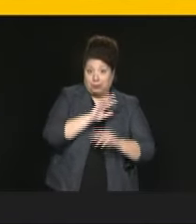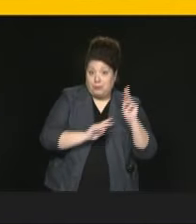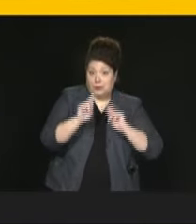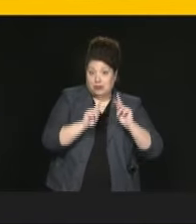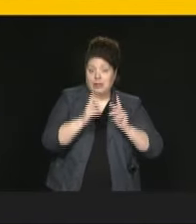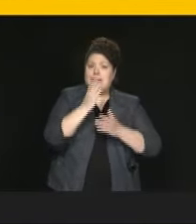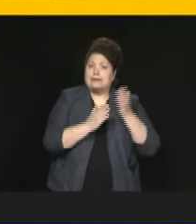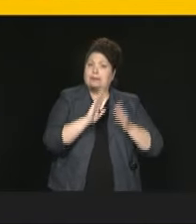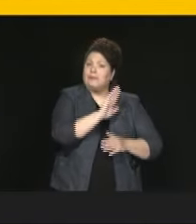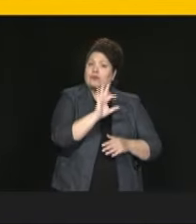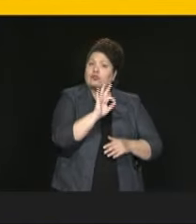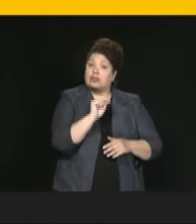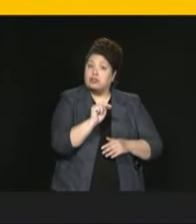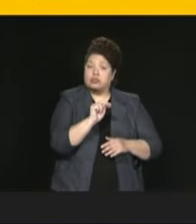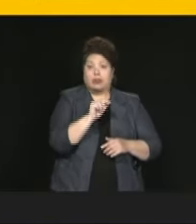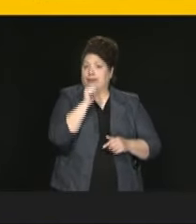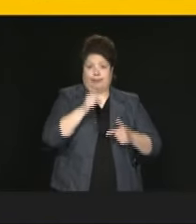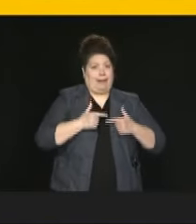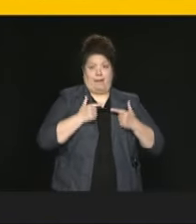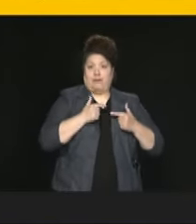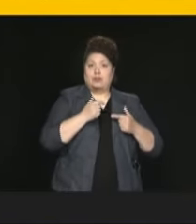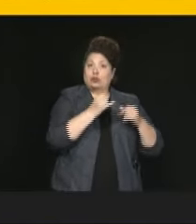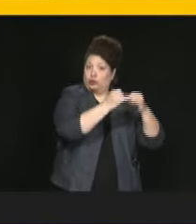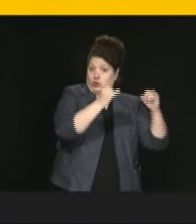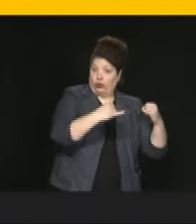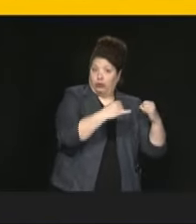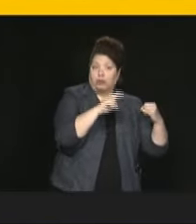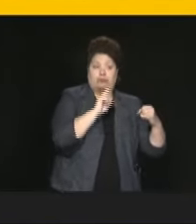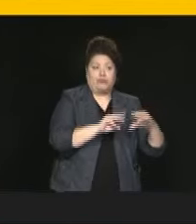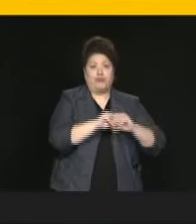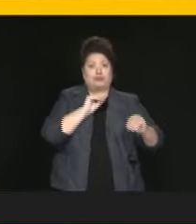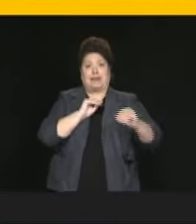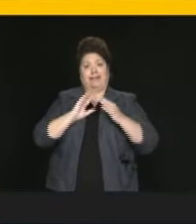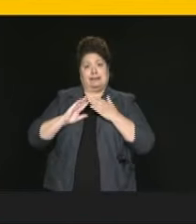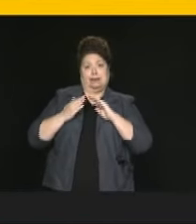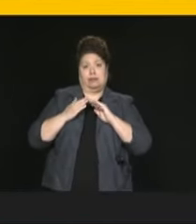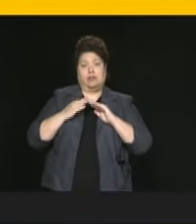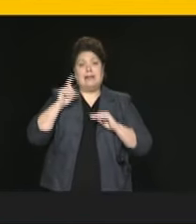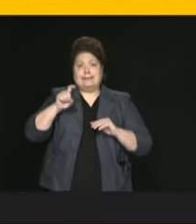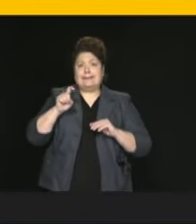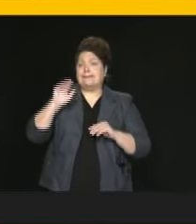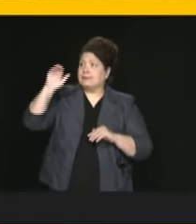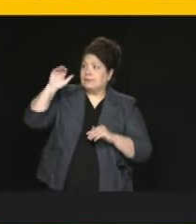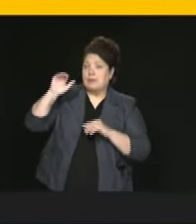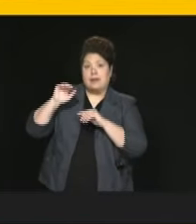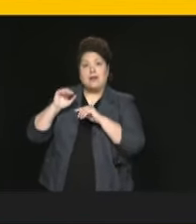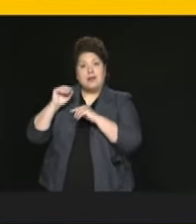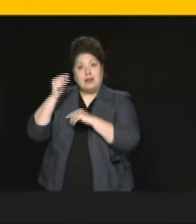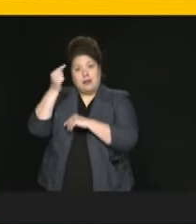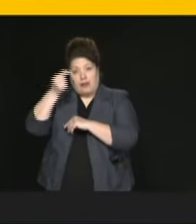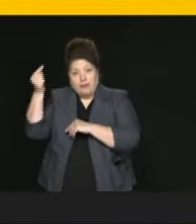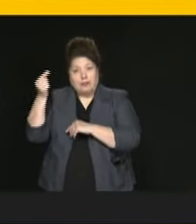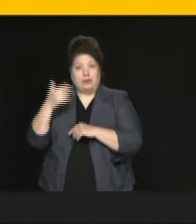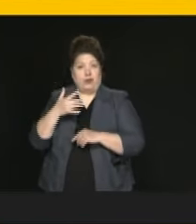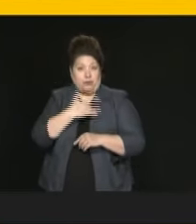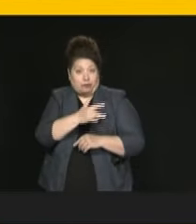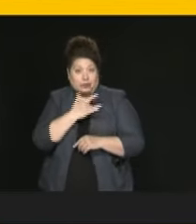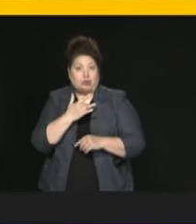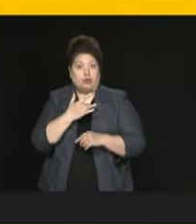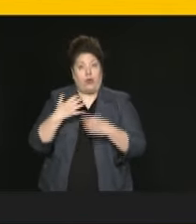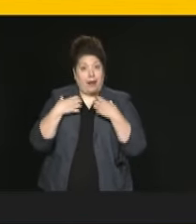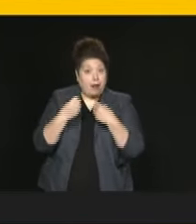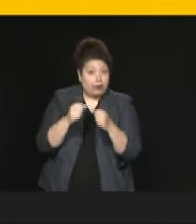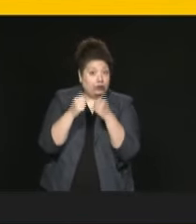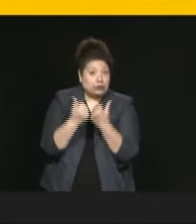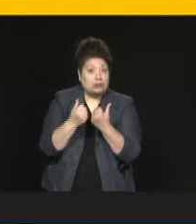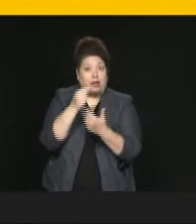to be realized, we need help from provincial governments and public health agencies. This type of information is critical not only for Indigenous communities,